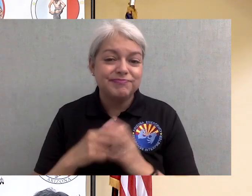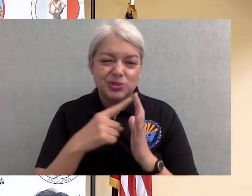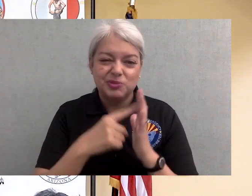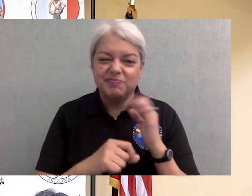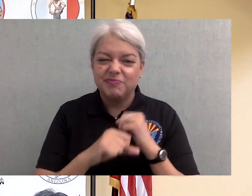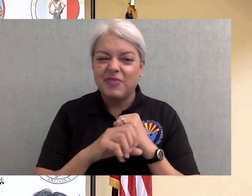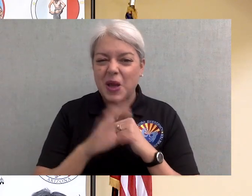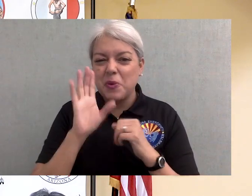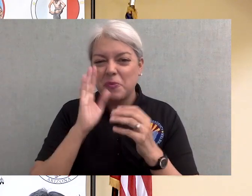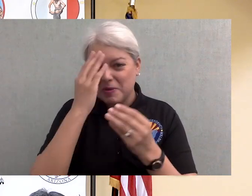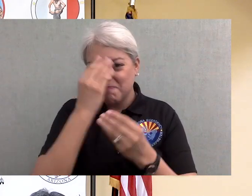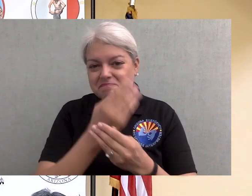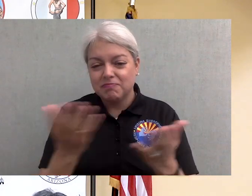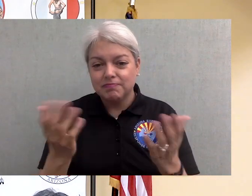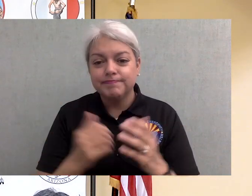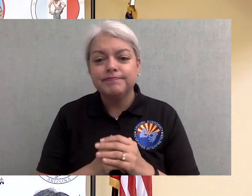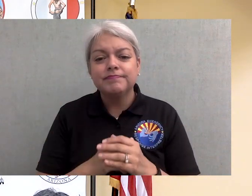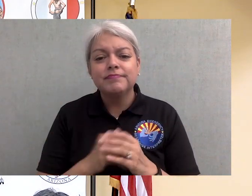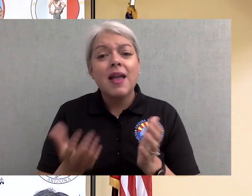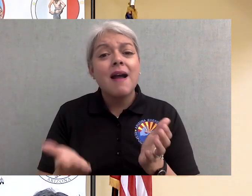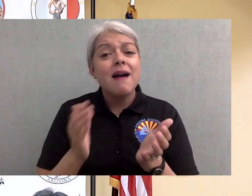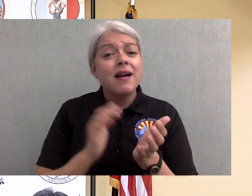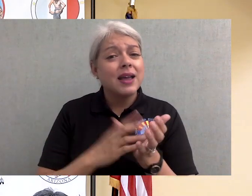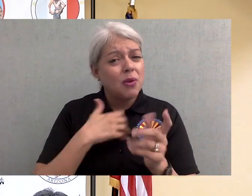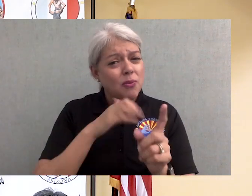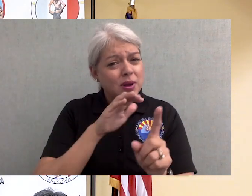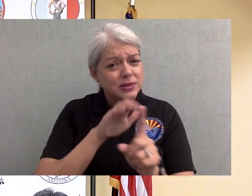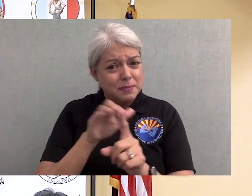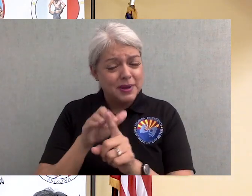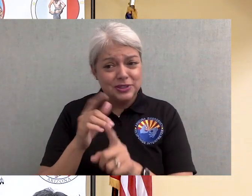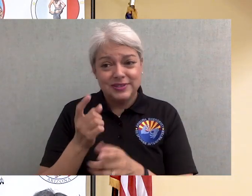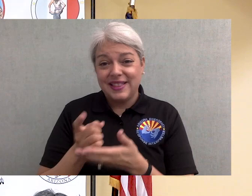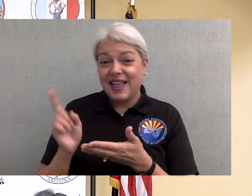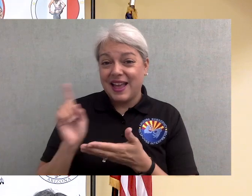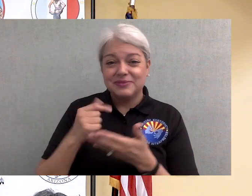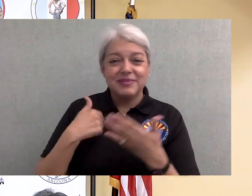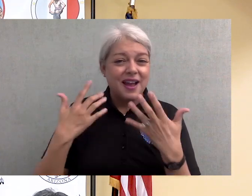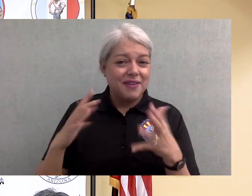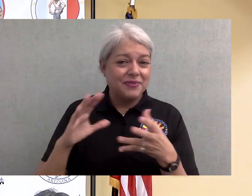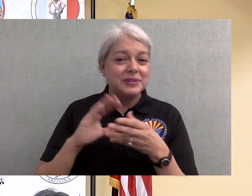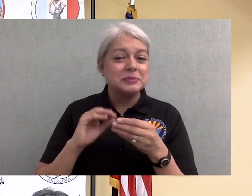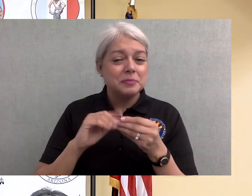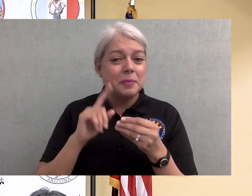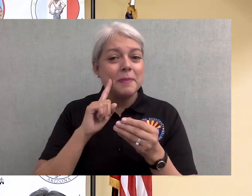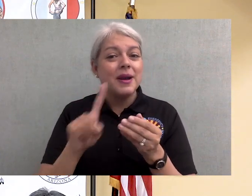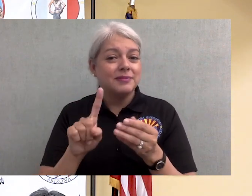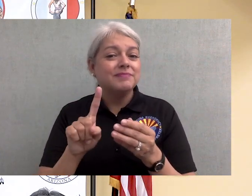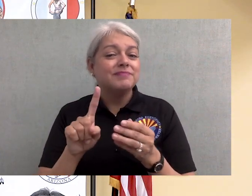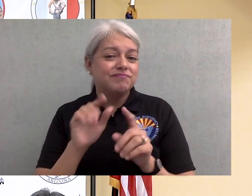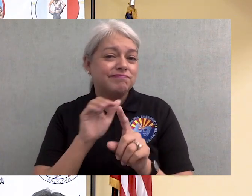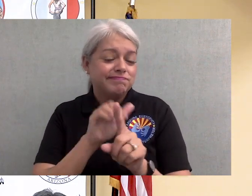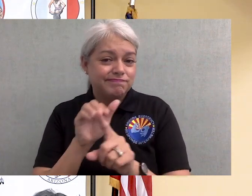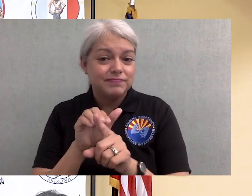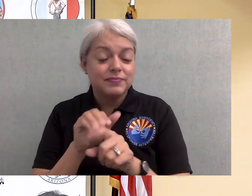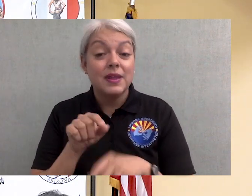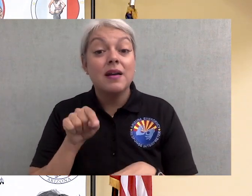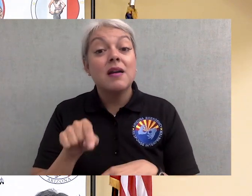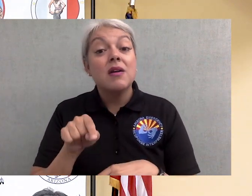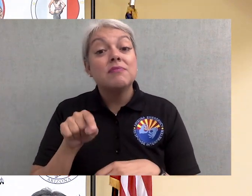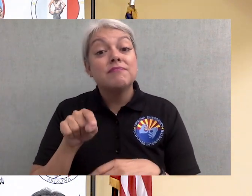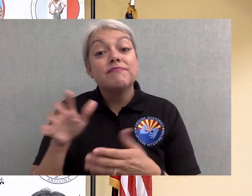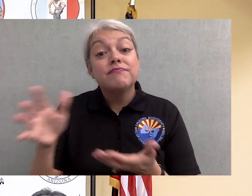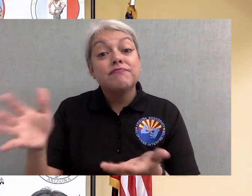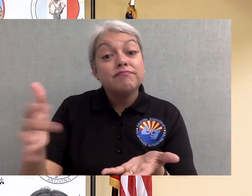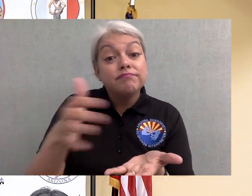we're coming up on our Harvest Day celebration and also on Christmas. And traditionally, we gather with family